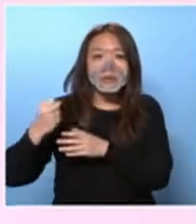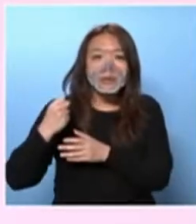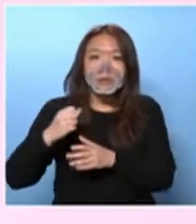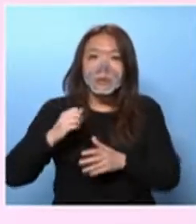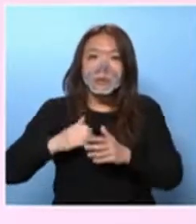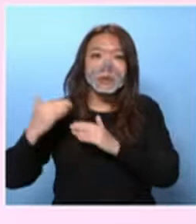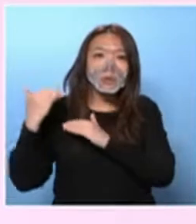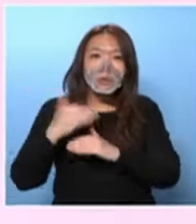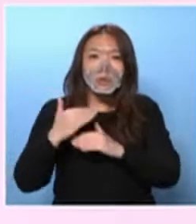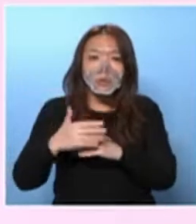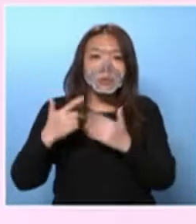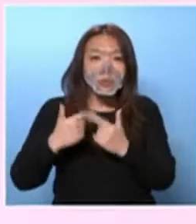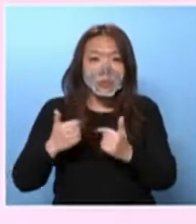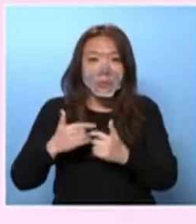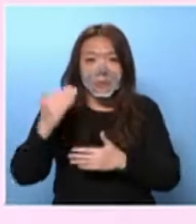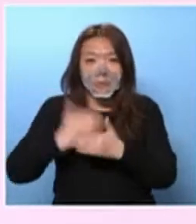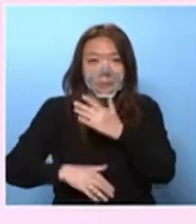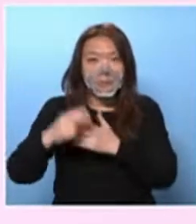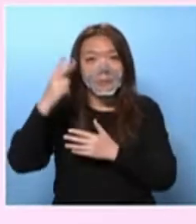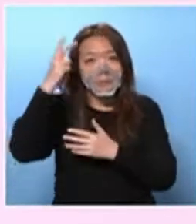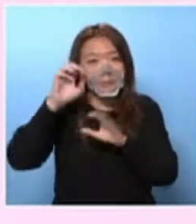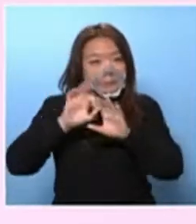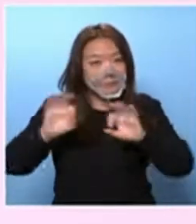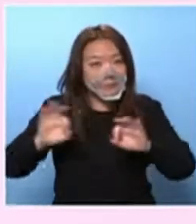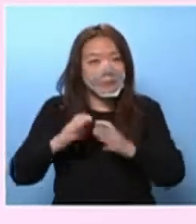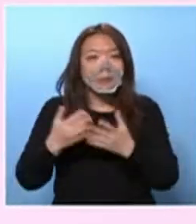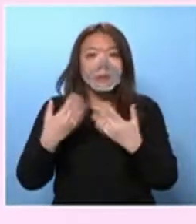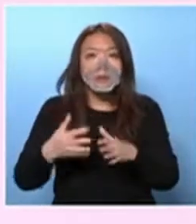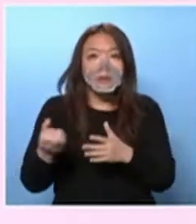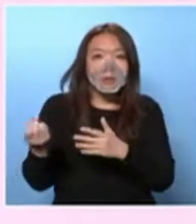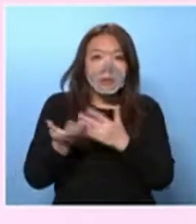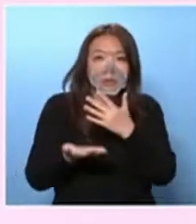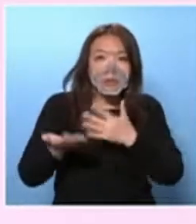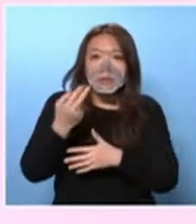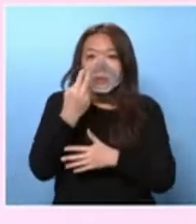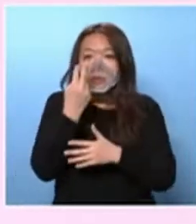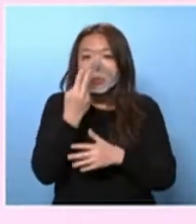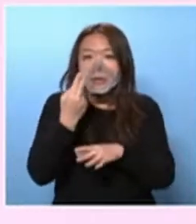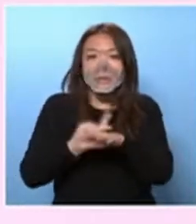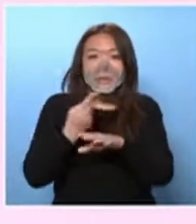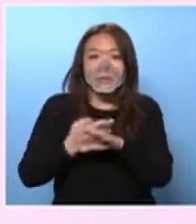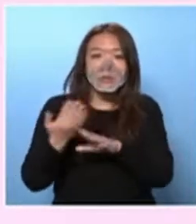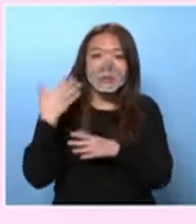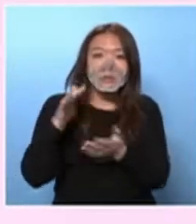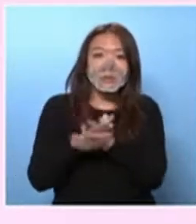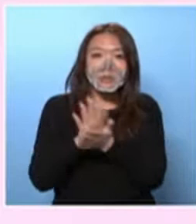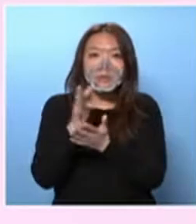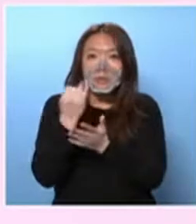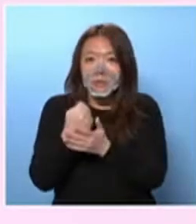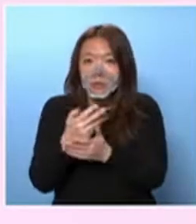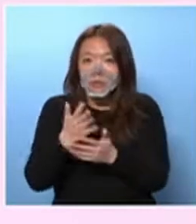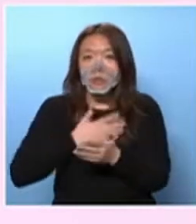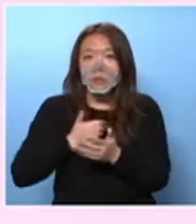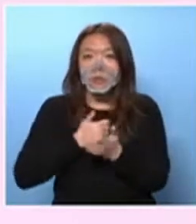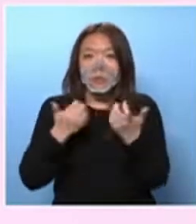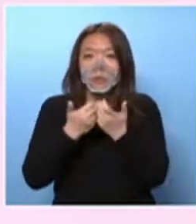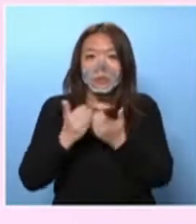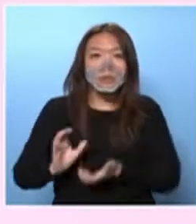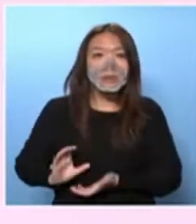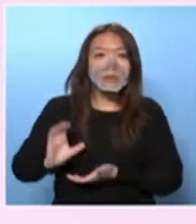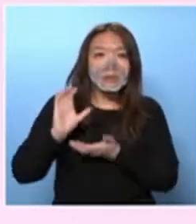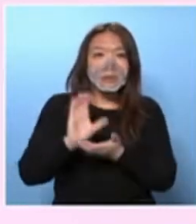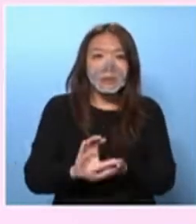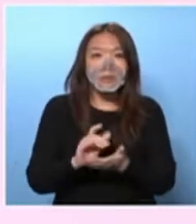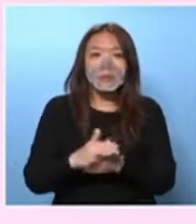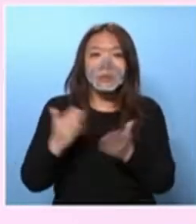and transportation so as to further enhance air quality. Over the past few years, resources have been allocated in the budget to take